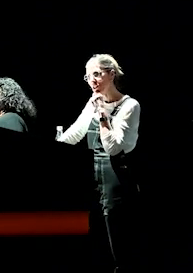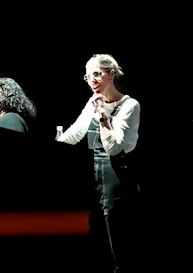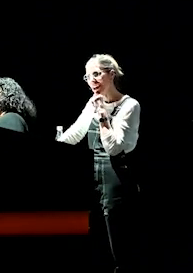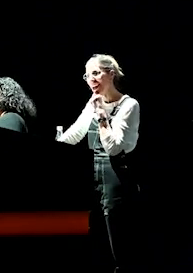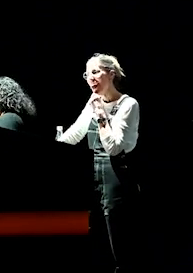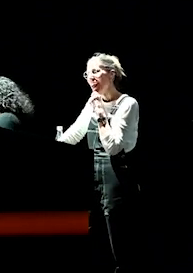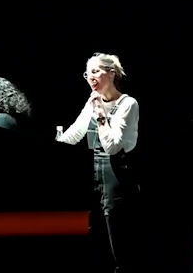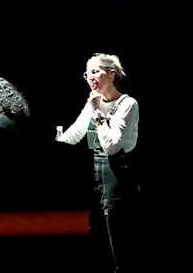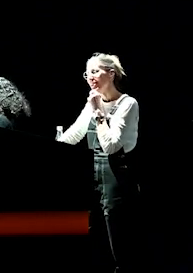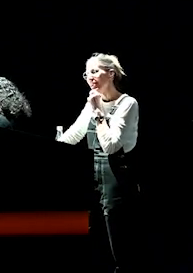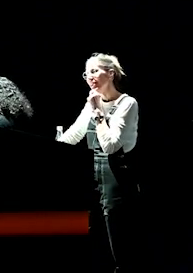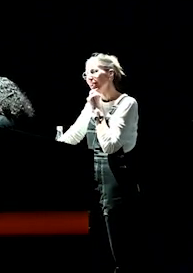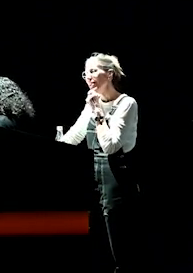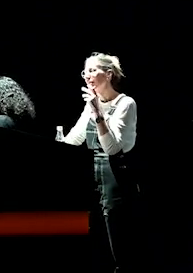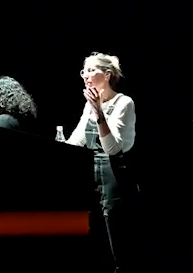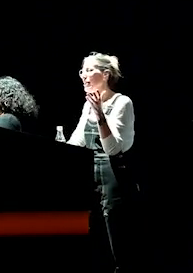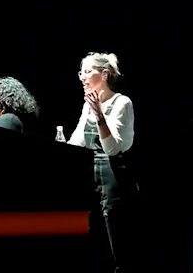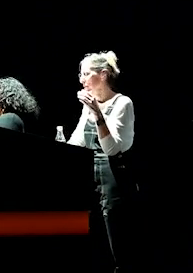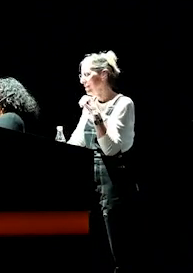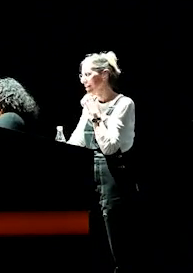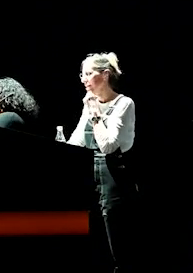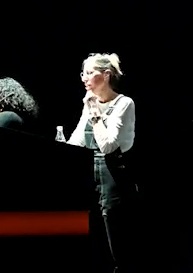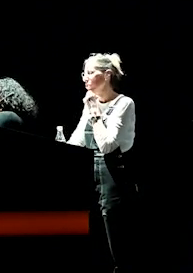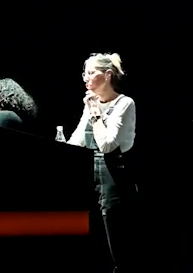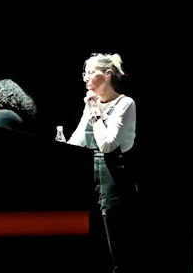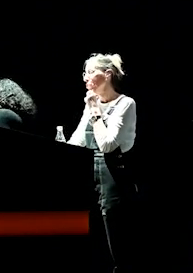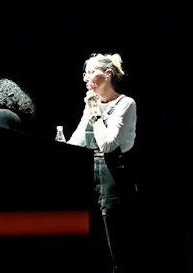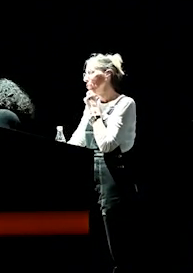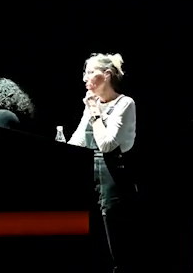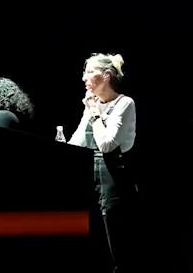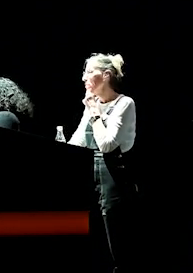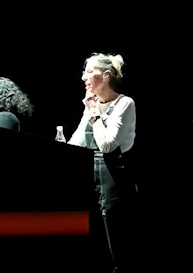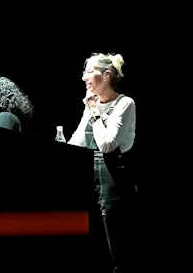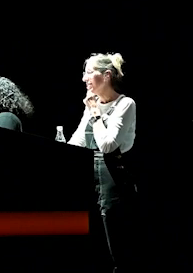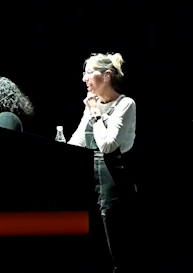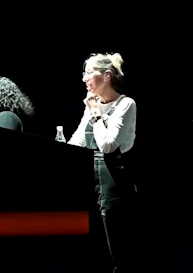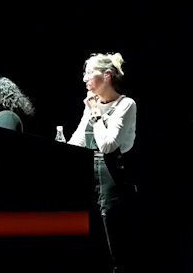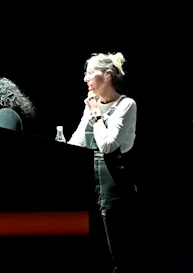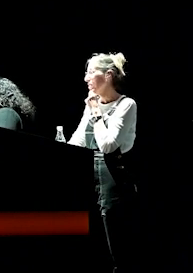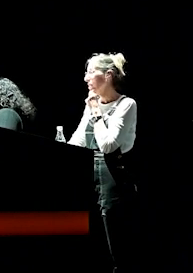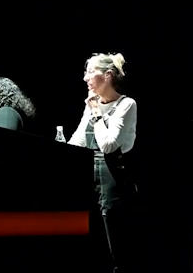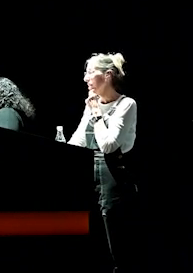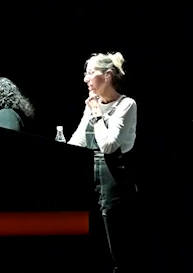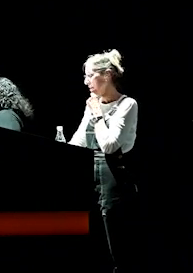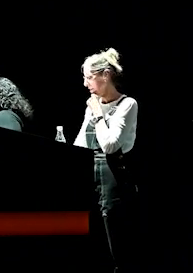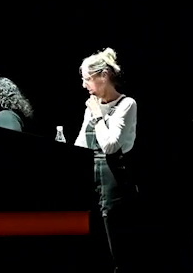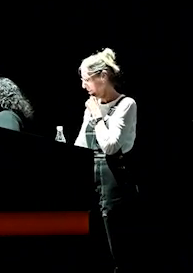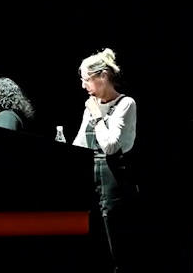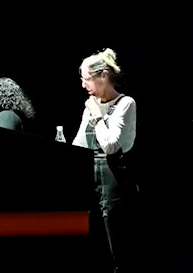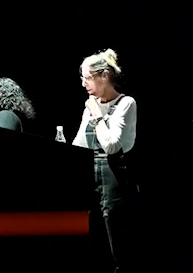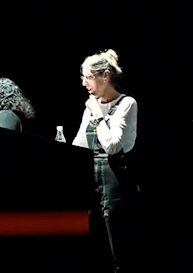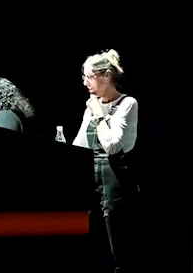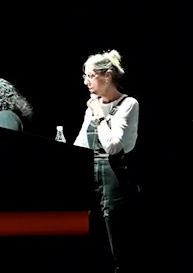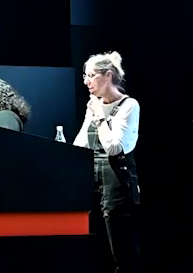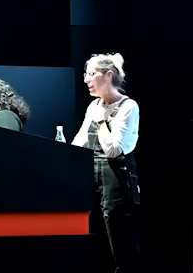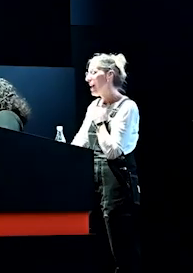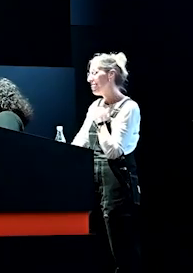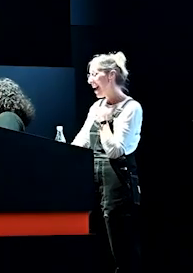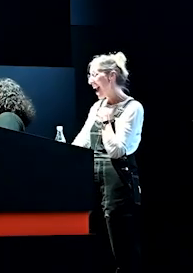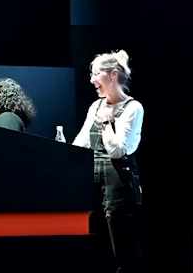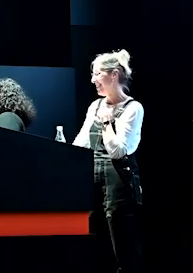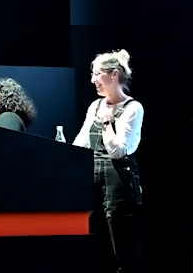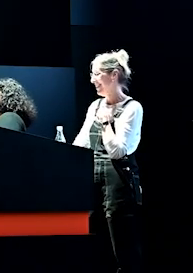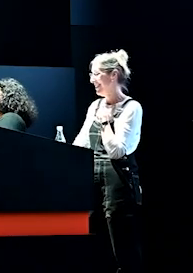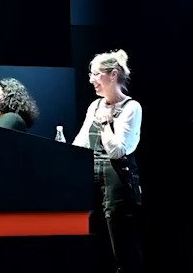side tutor thing, these are kids up to 16 years old who might be on a 2nd grade reading level. I mean, they're looking